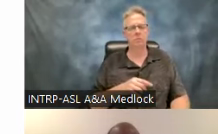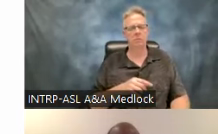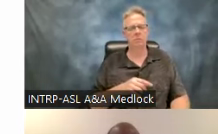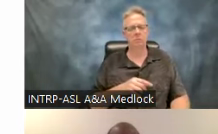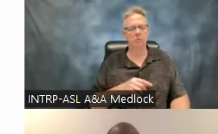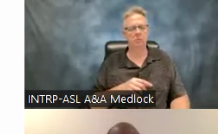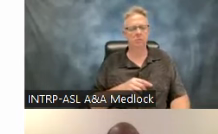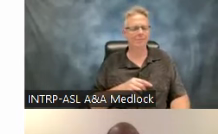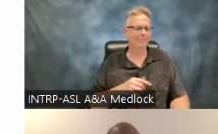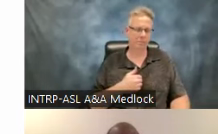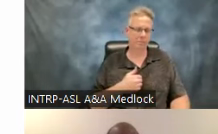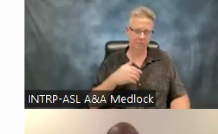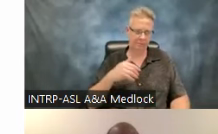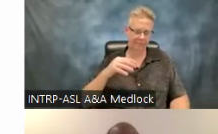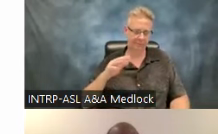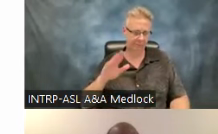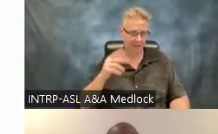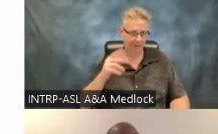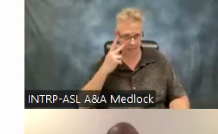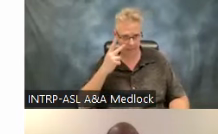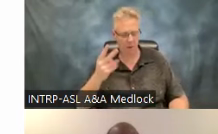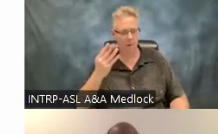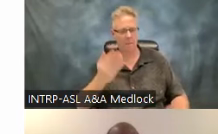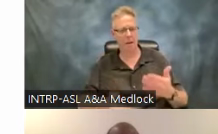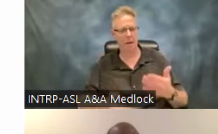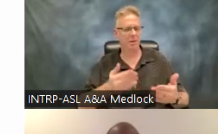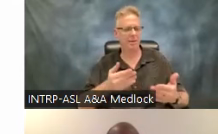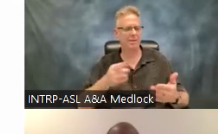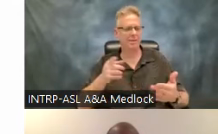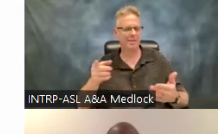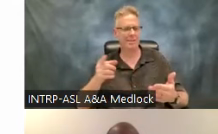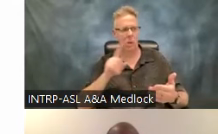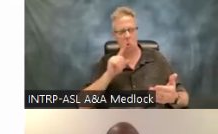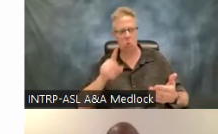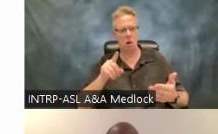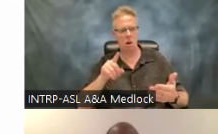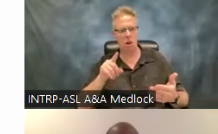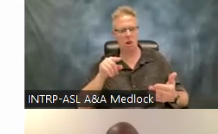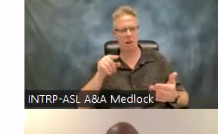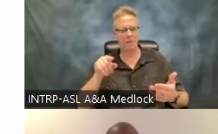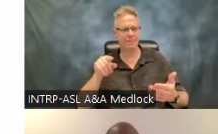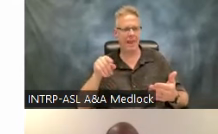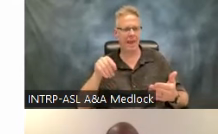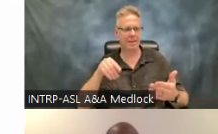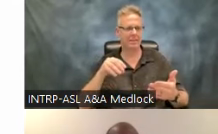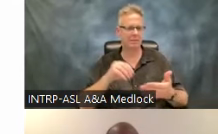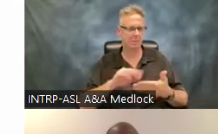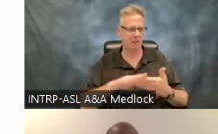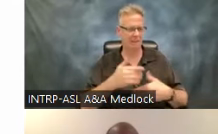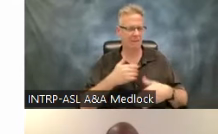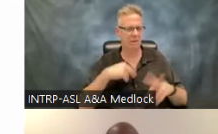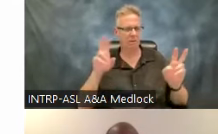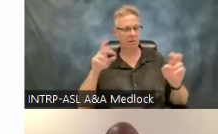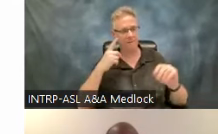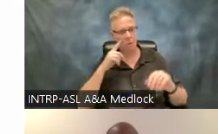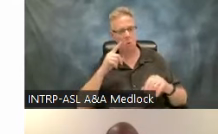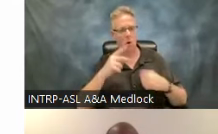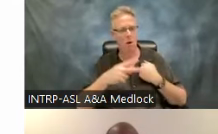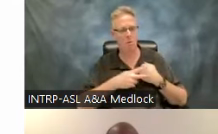know I haven't seen it, but maybe it's implicitly in there, that there's this clause of preservation